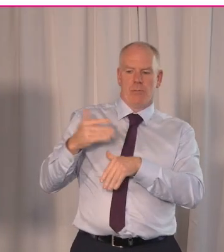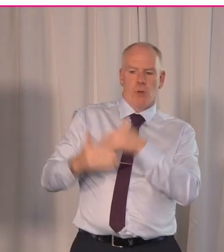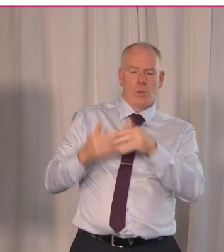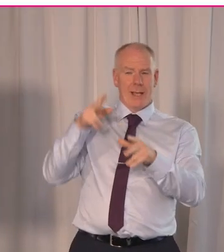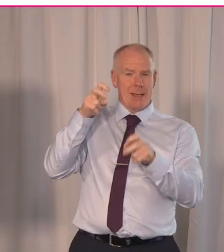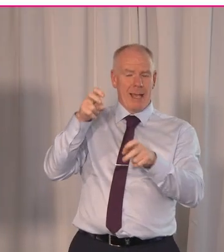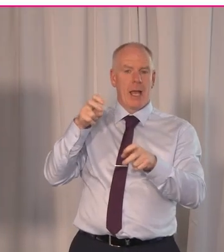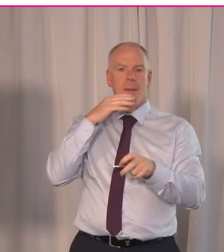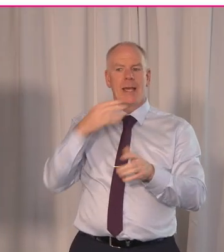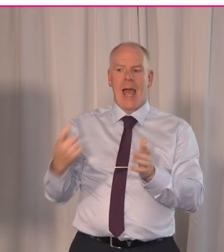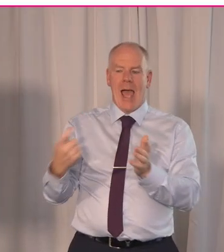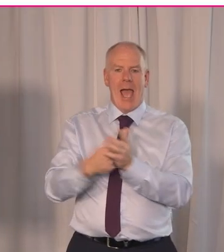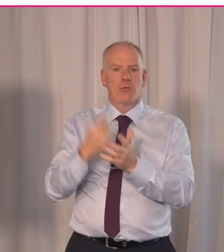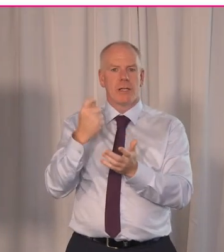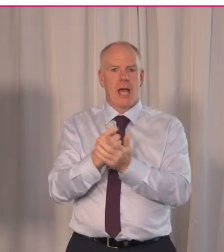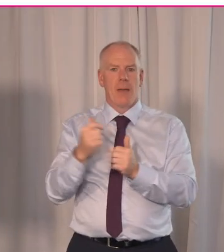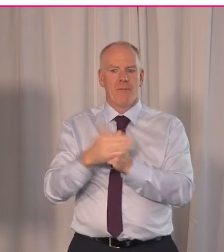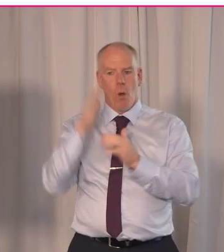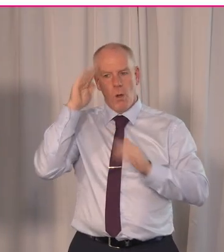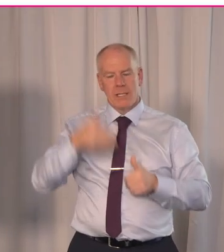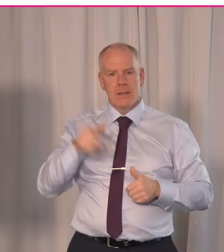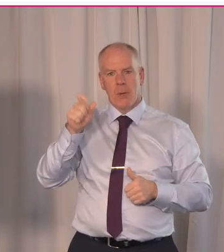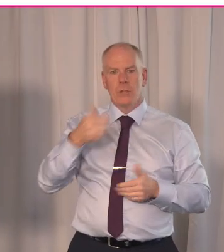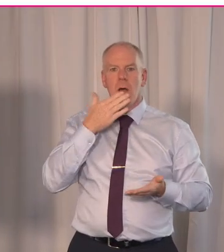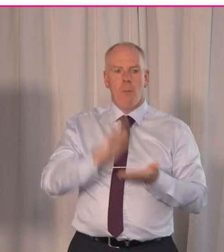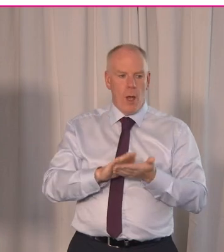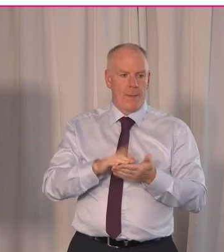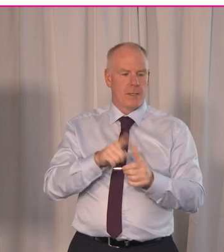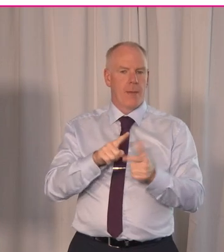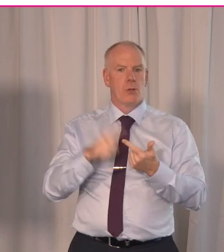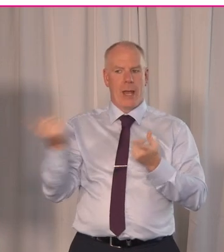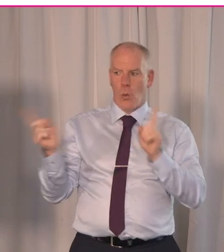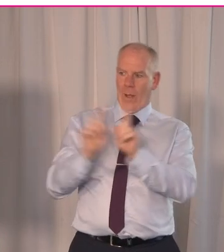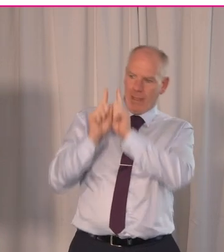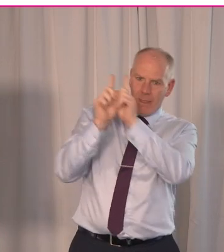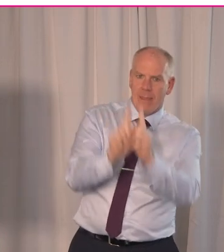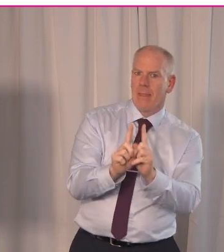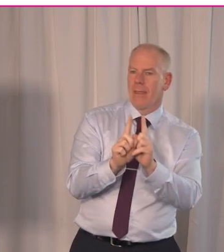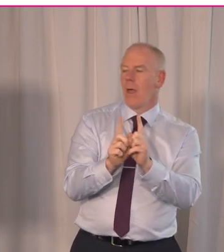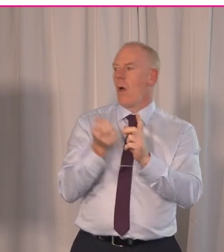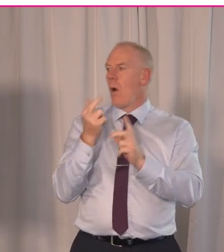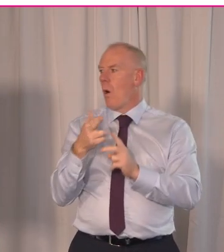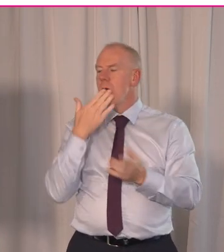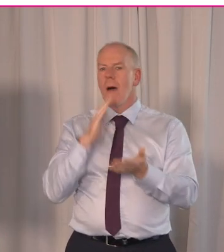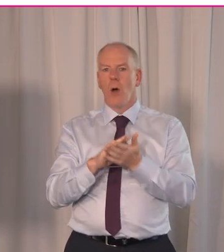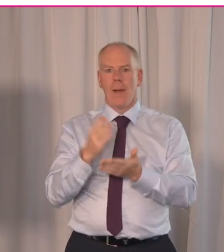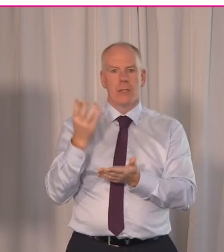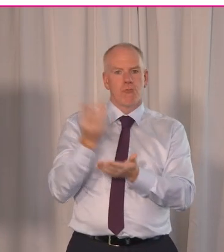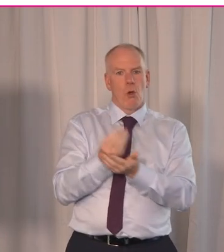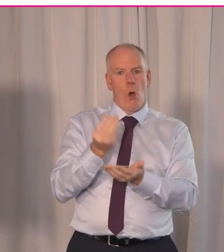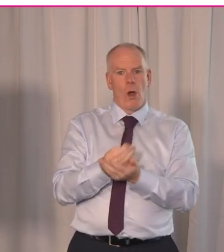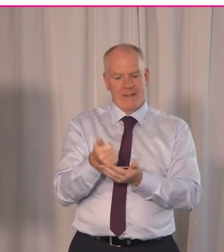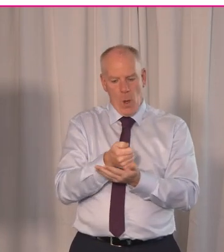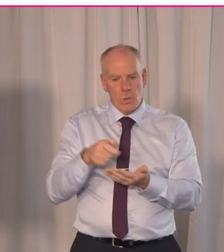by allowing extra time for appointments and allowing women to be accompanied or to have their appointments recorded on their